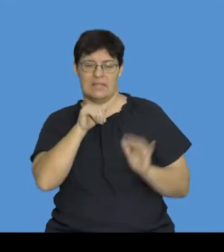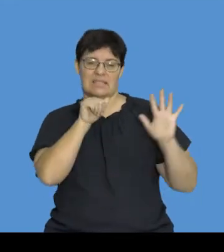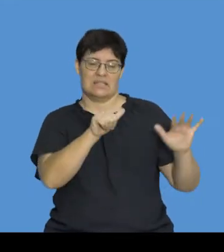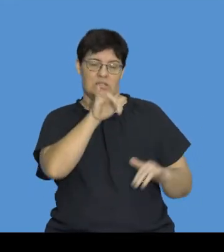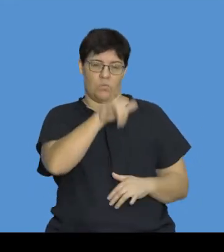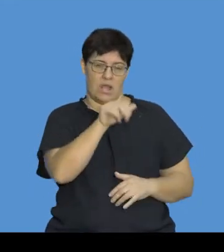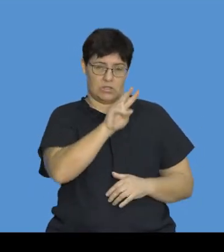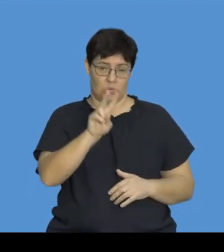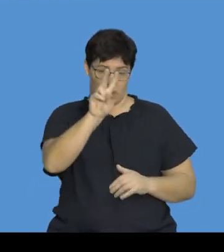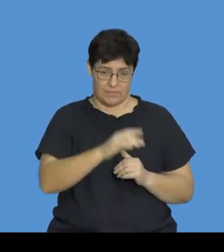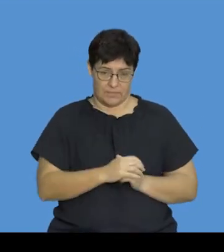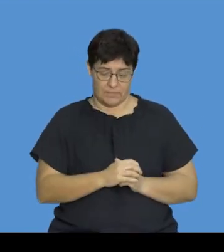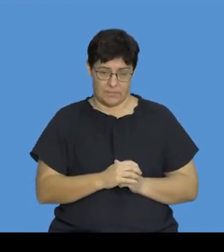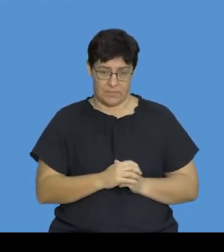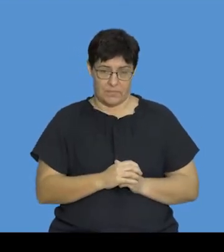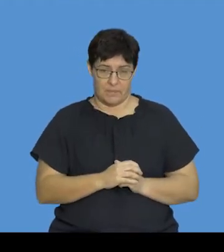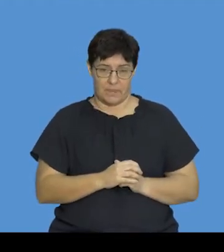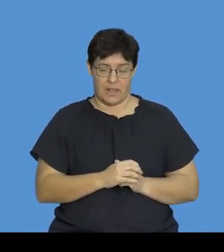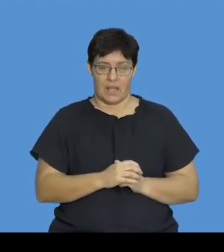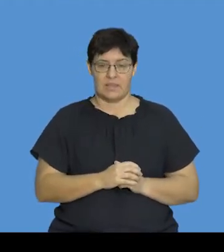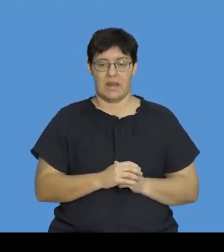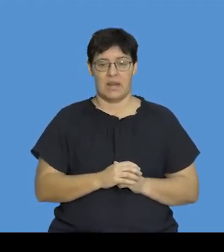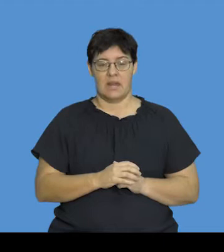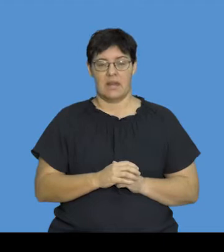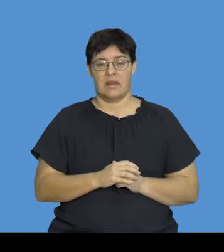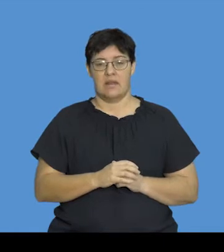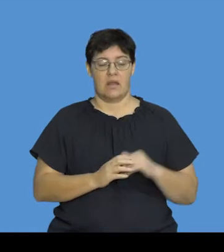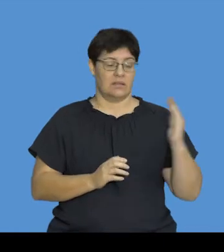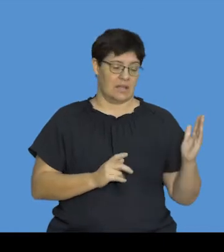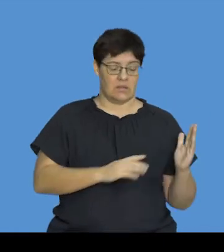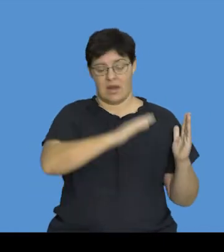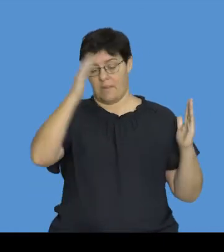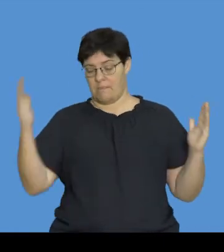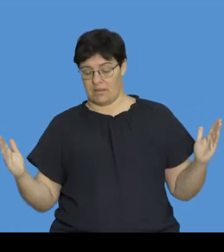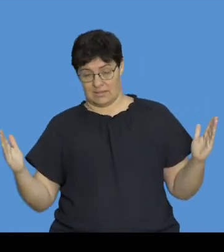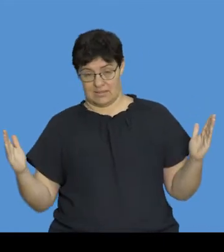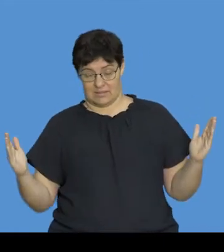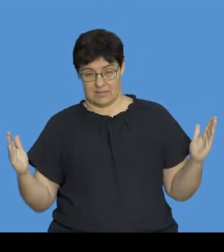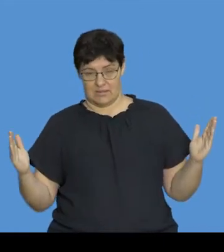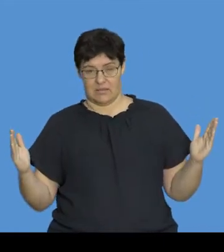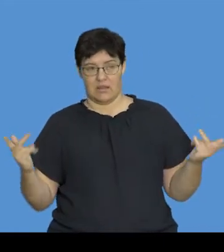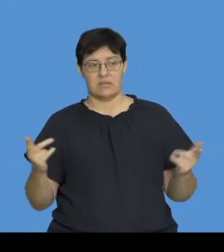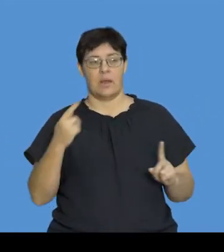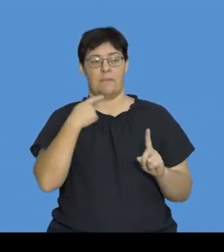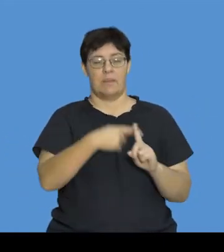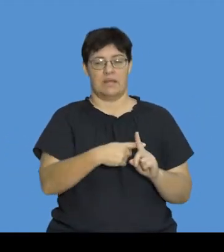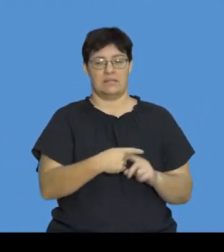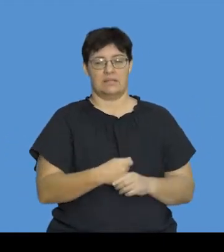6y squared. And then it will be the outers, which are those ones there. It will give me